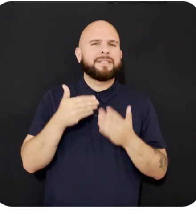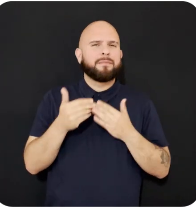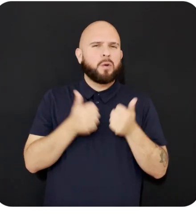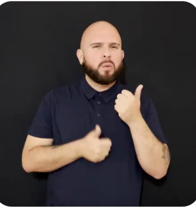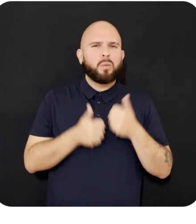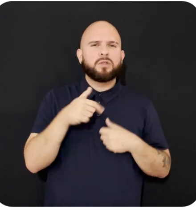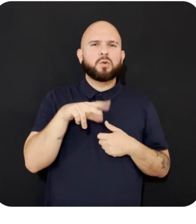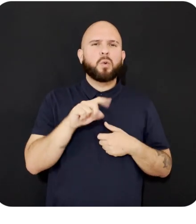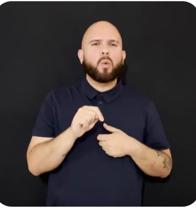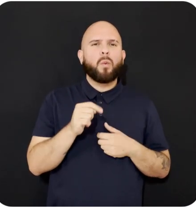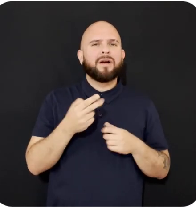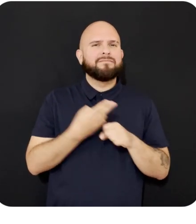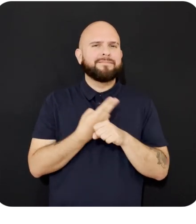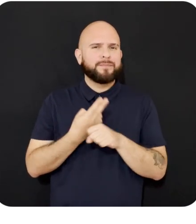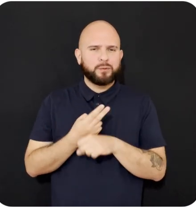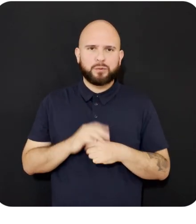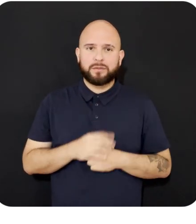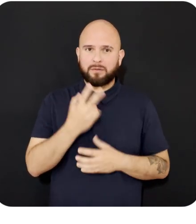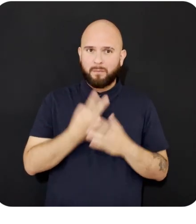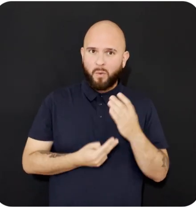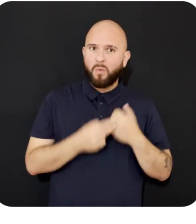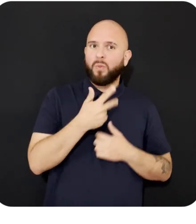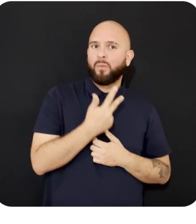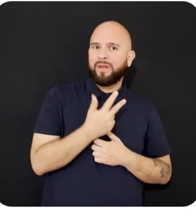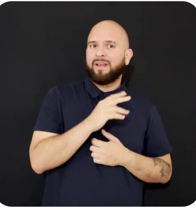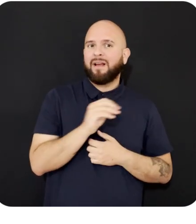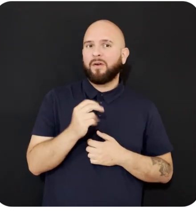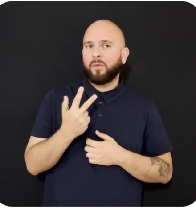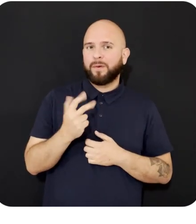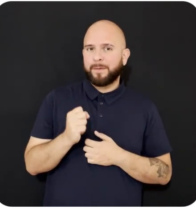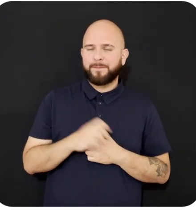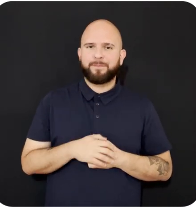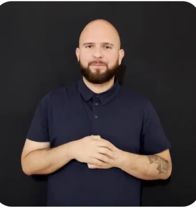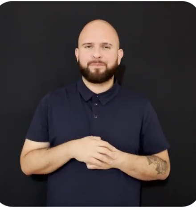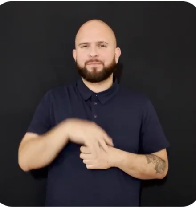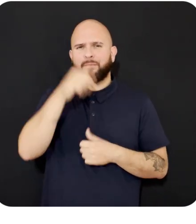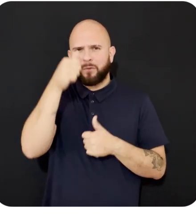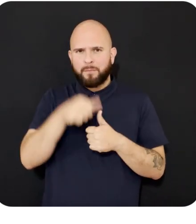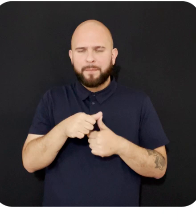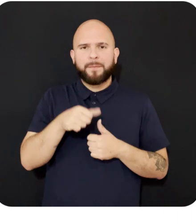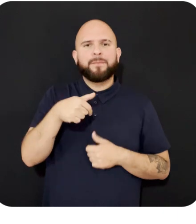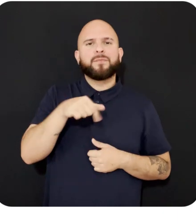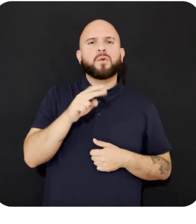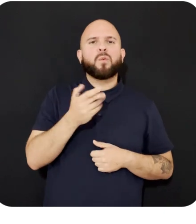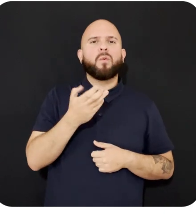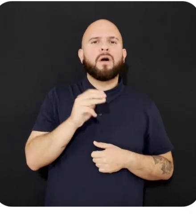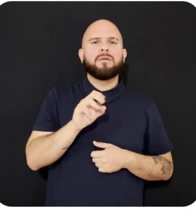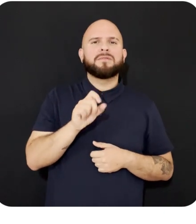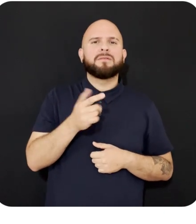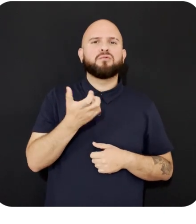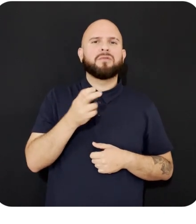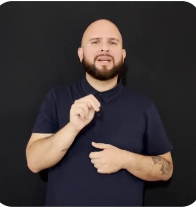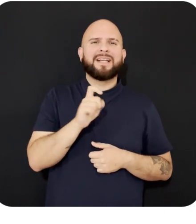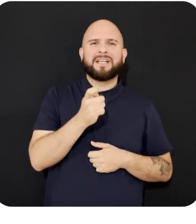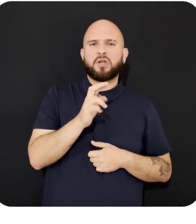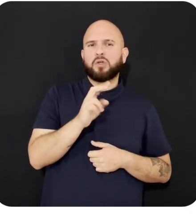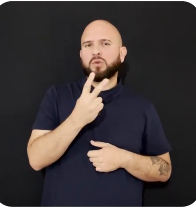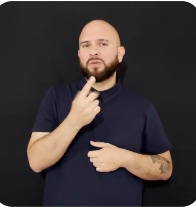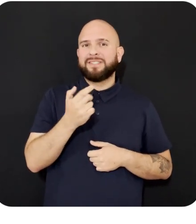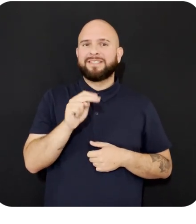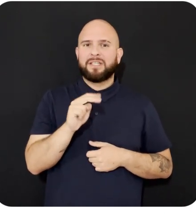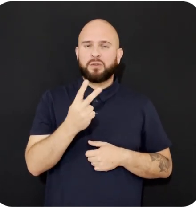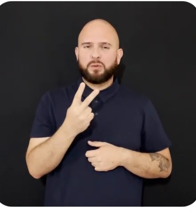3 devices, both the 3 and the 3S. As a reminder, the Qualcomm Snapdragon XR2 Gen